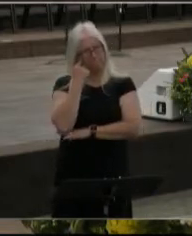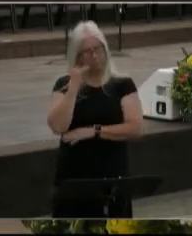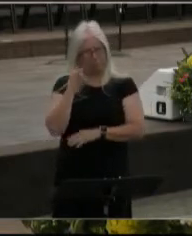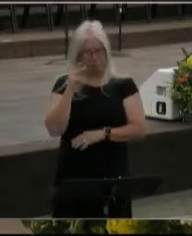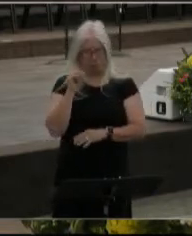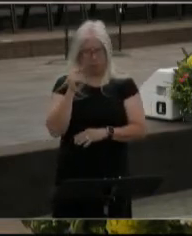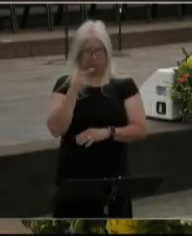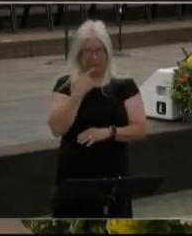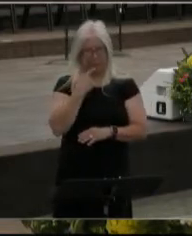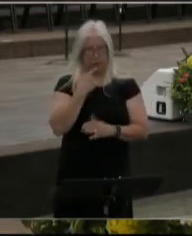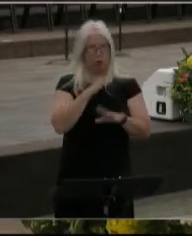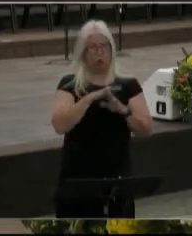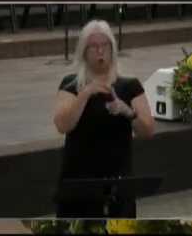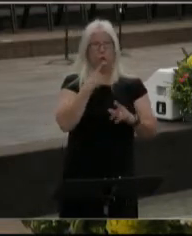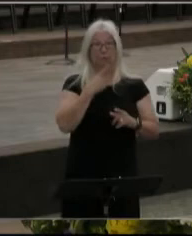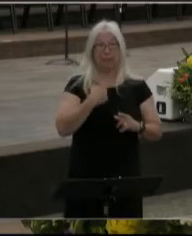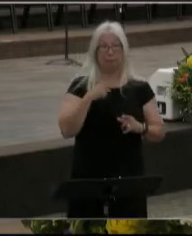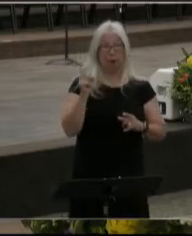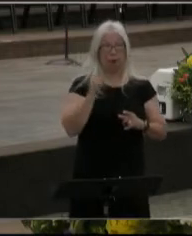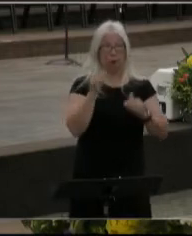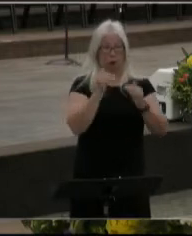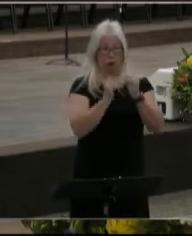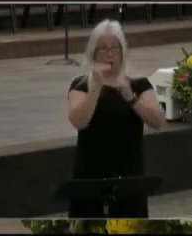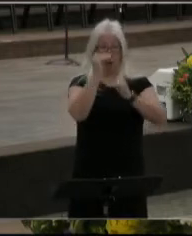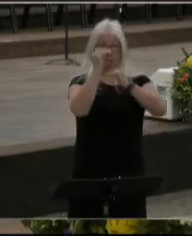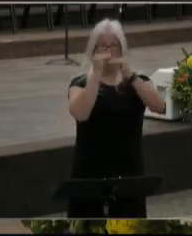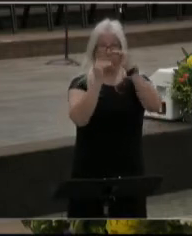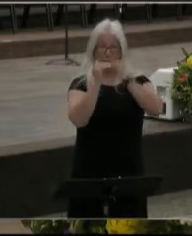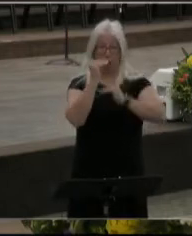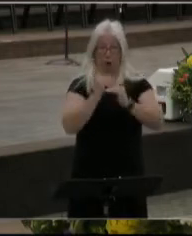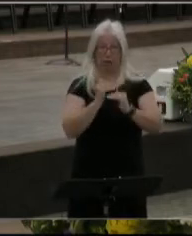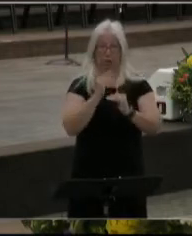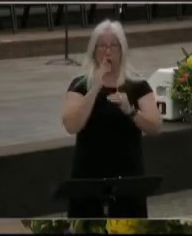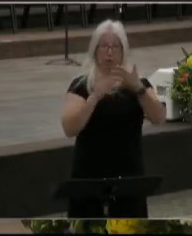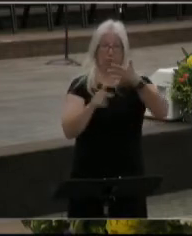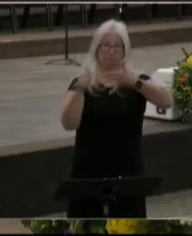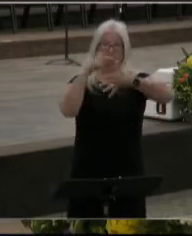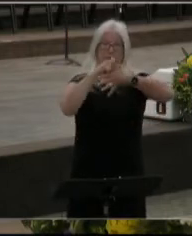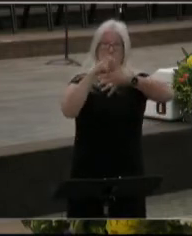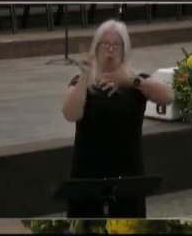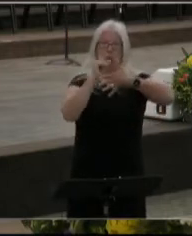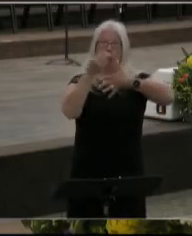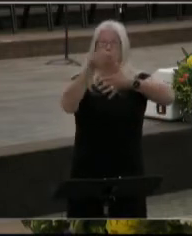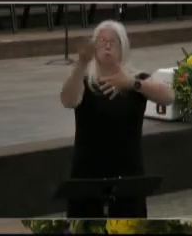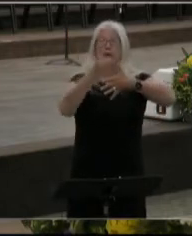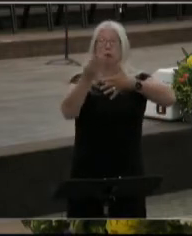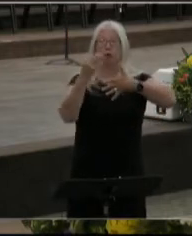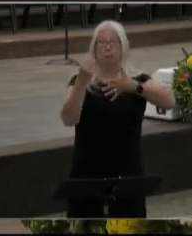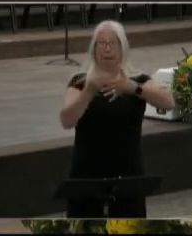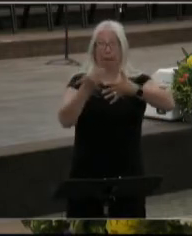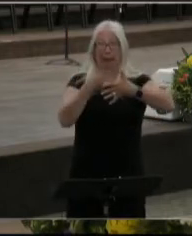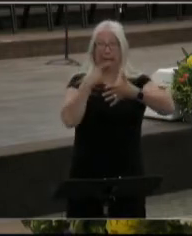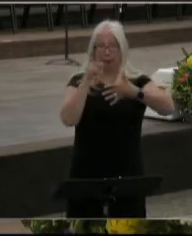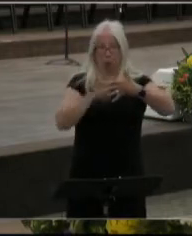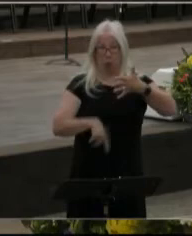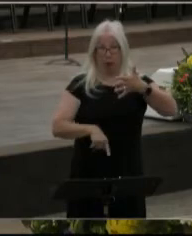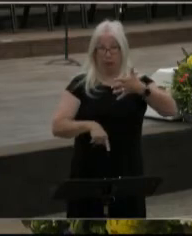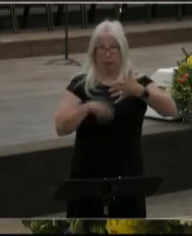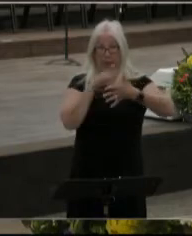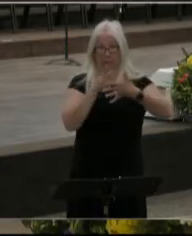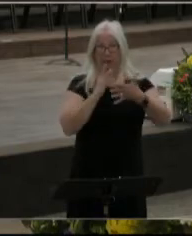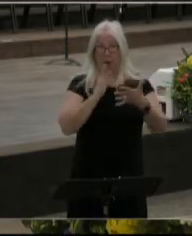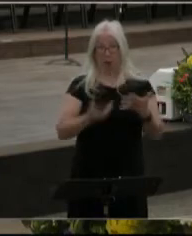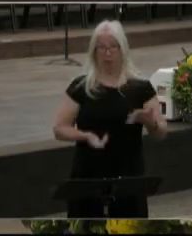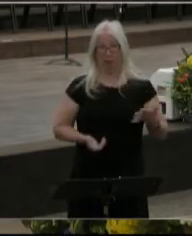James Frick said, don't tell me where your priorities are. Show me where you spend your money and I'll tell you what they